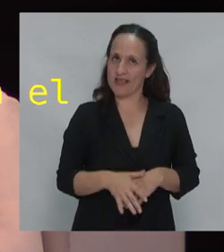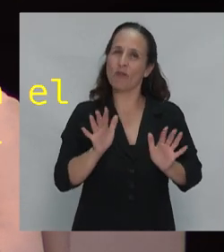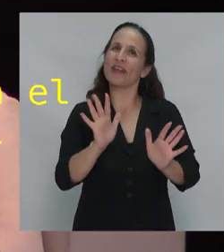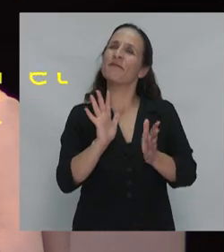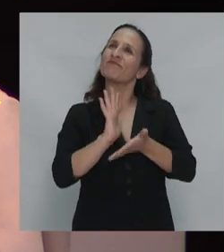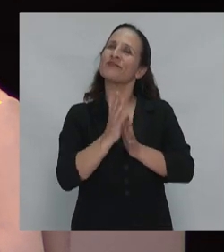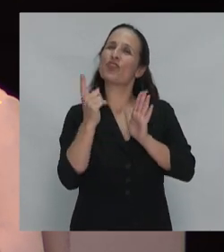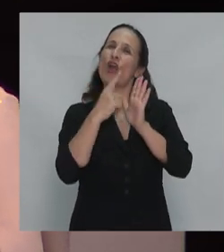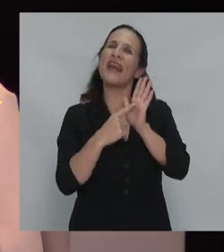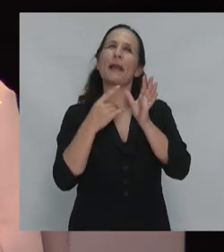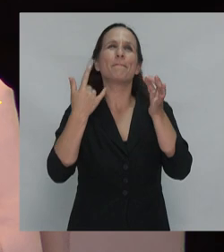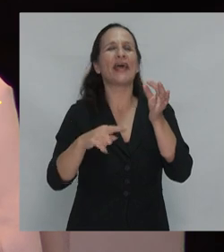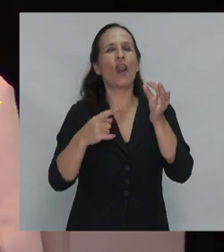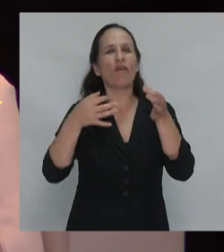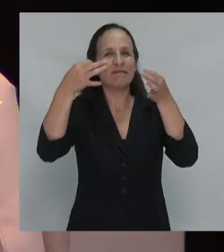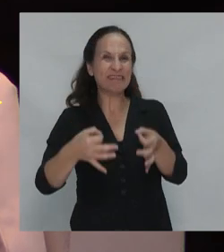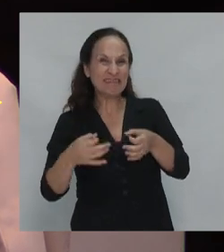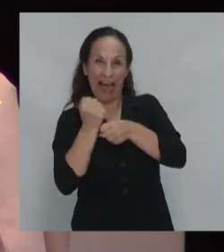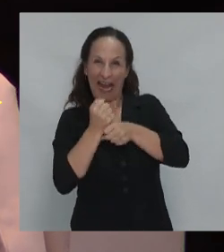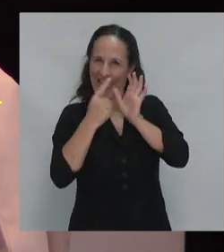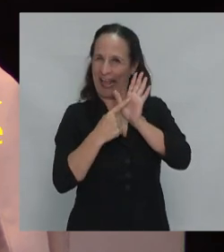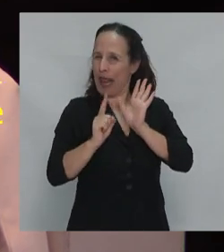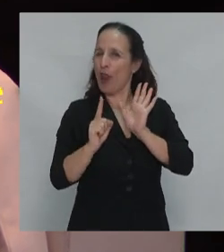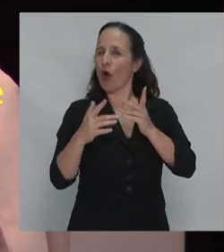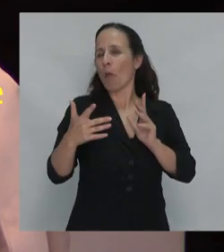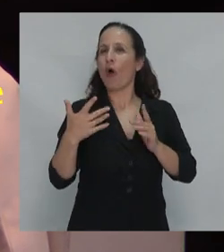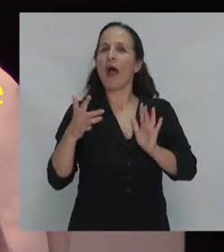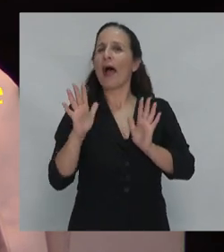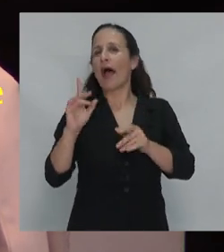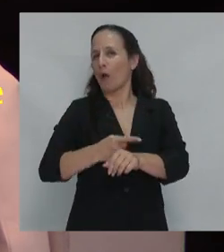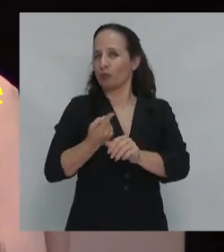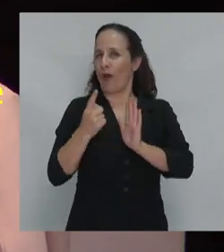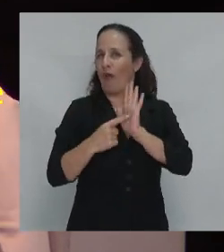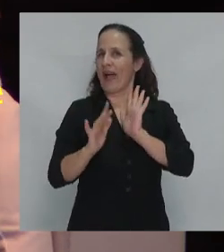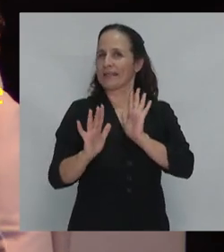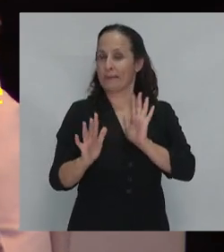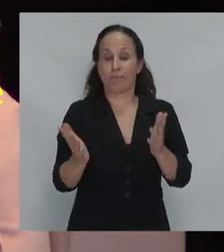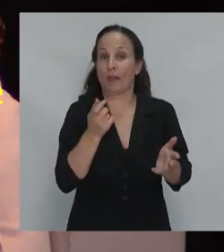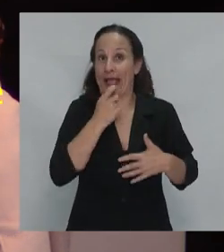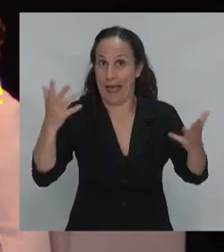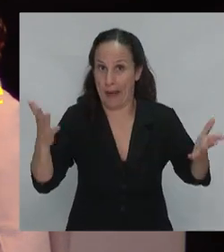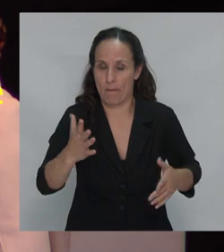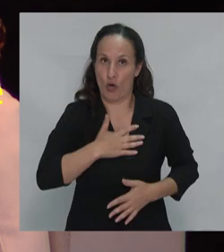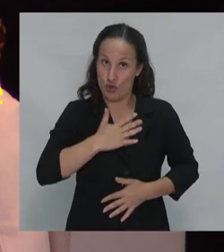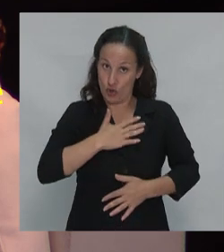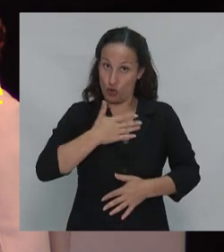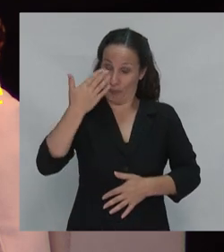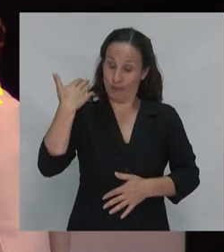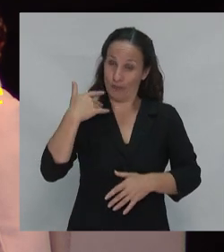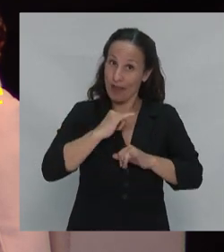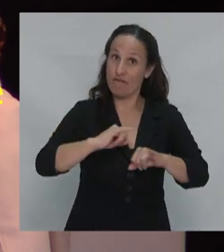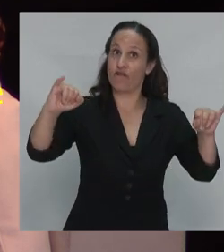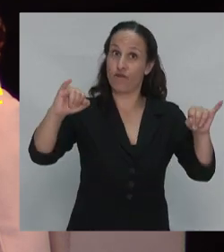exploitation. You know, I once saw a report of the Asian Development Bank. It was